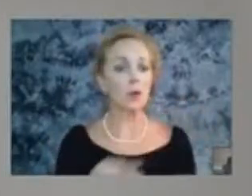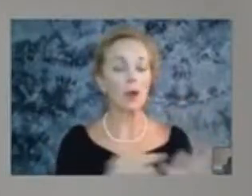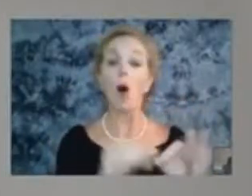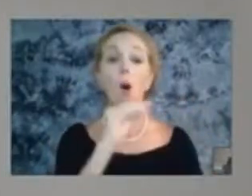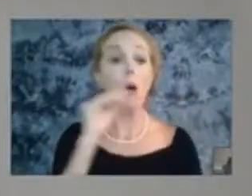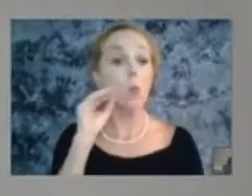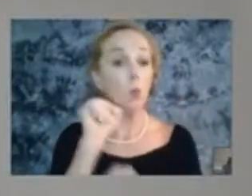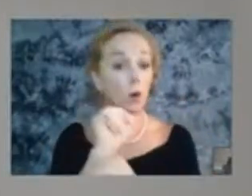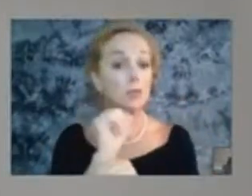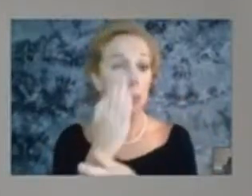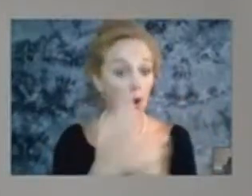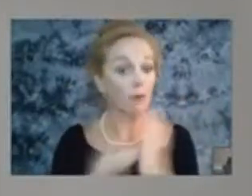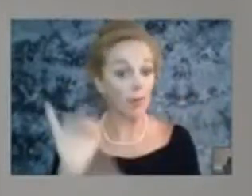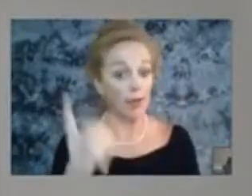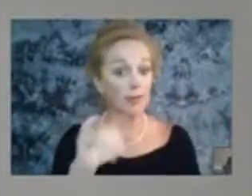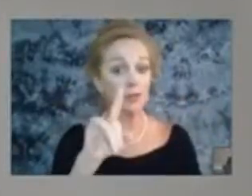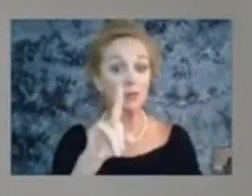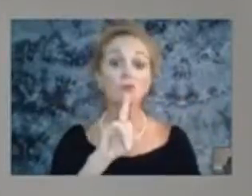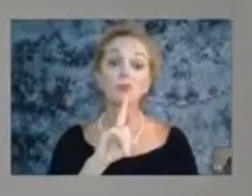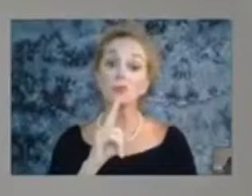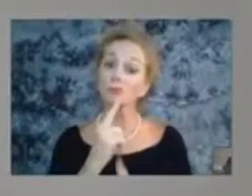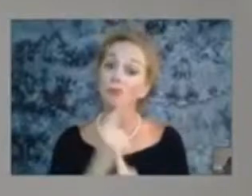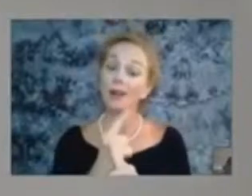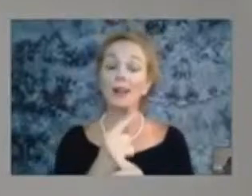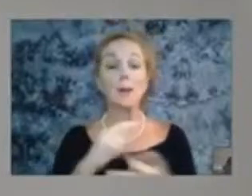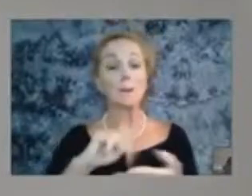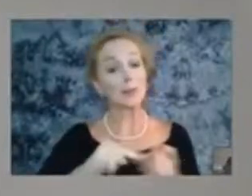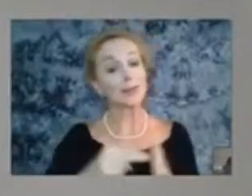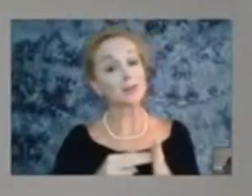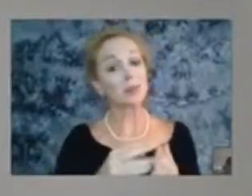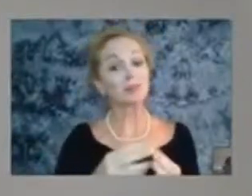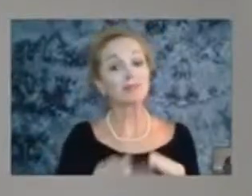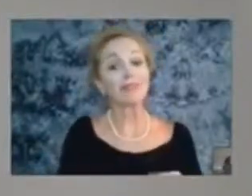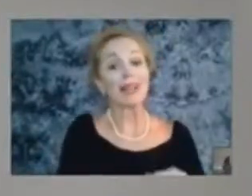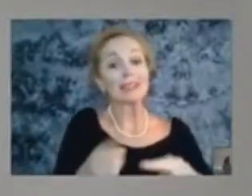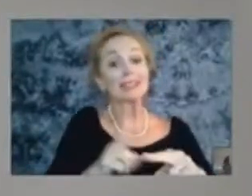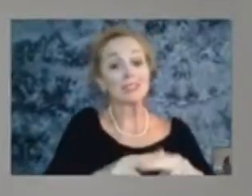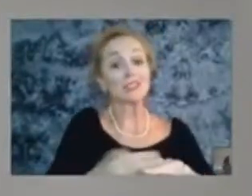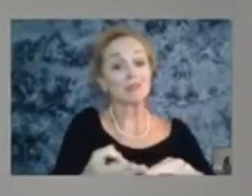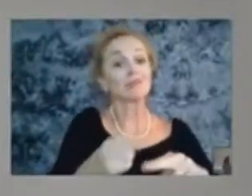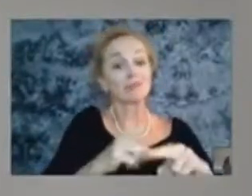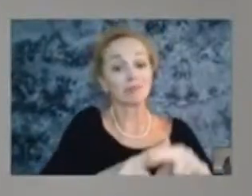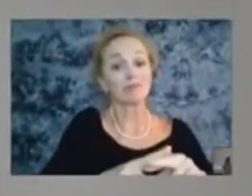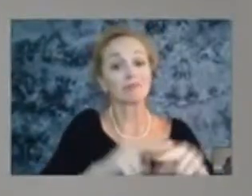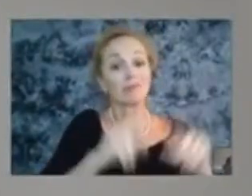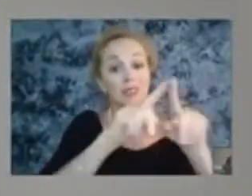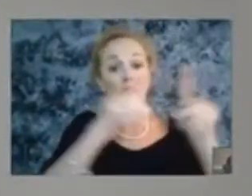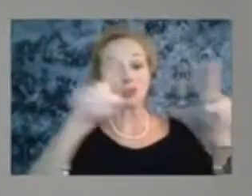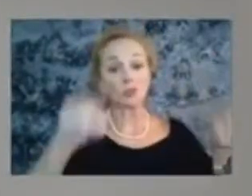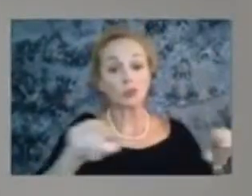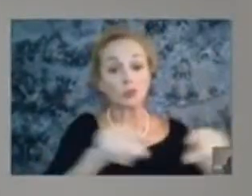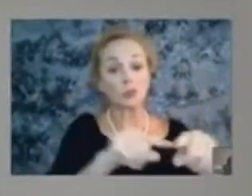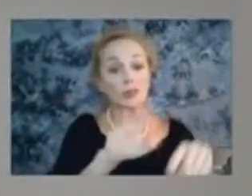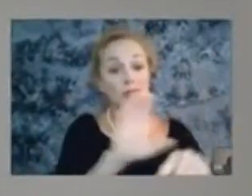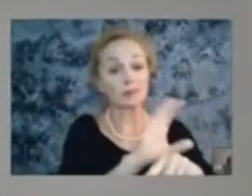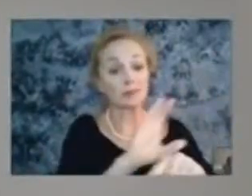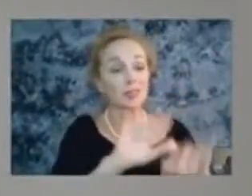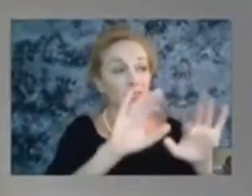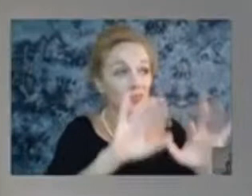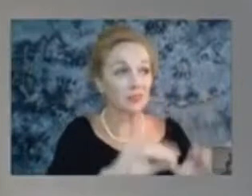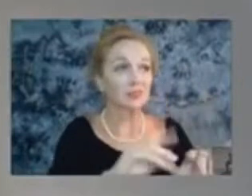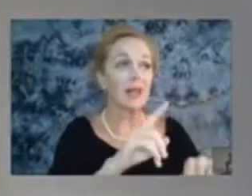in some instances that's increased screen time, as you know, and so that will be addressed in that public-facing guidance. Thank you. And the third thing I'll